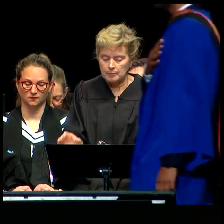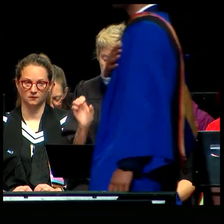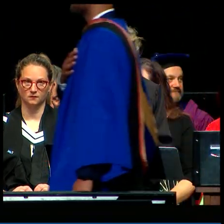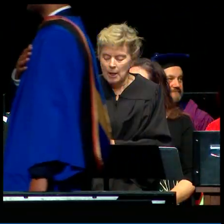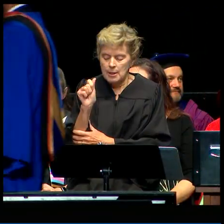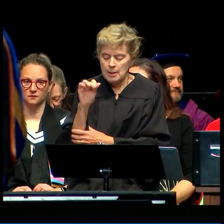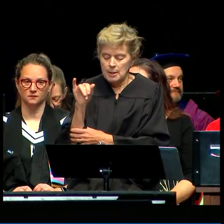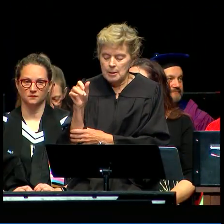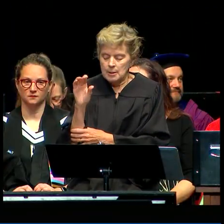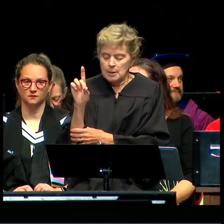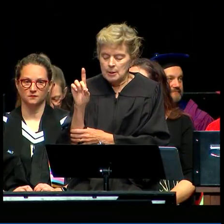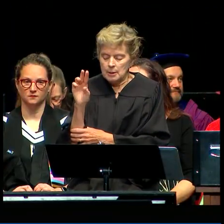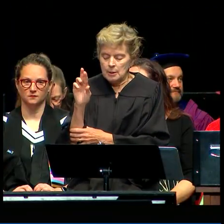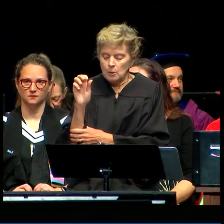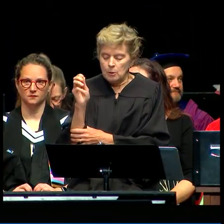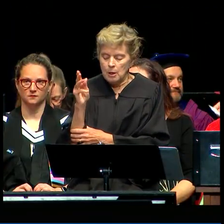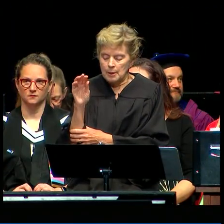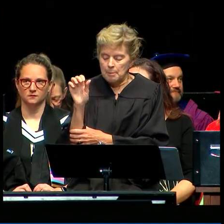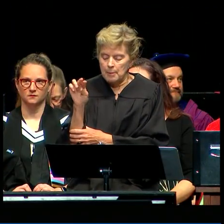Sajid Rahman Khan.